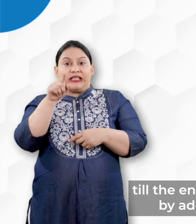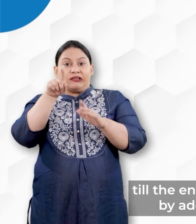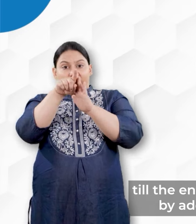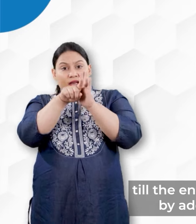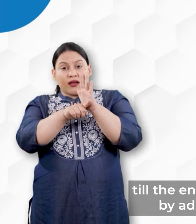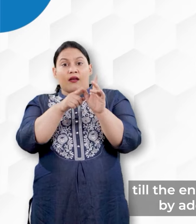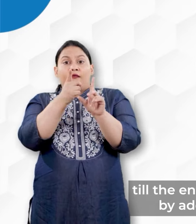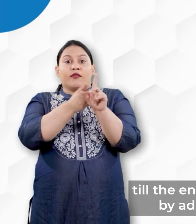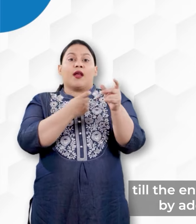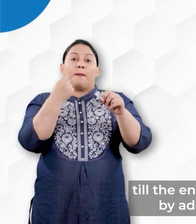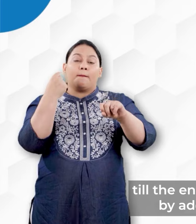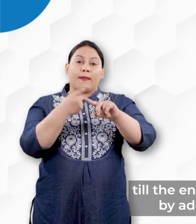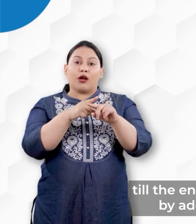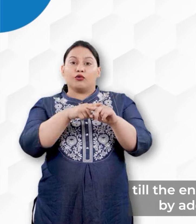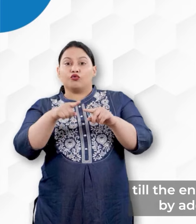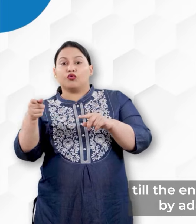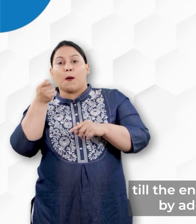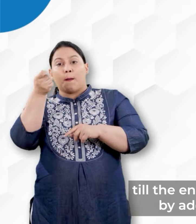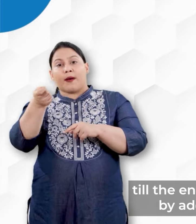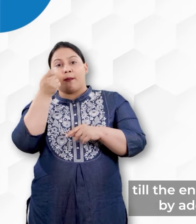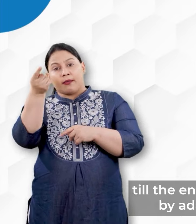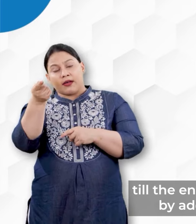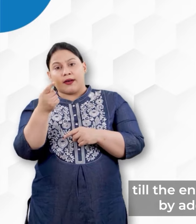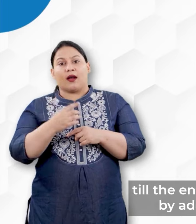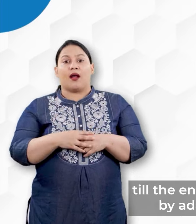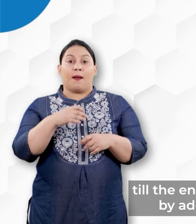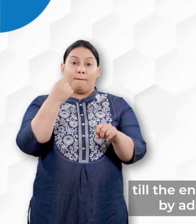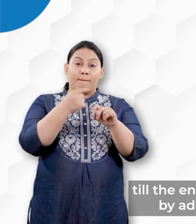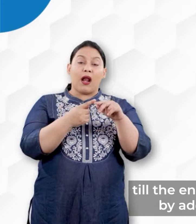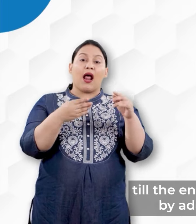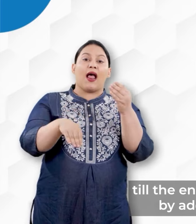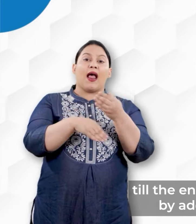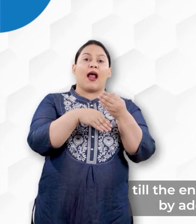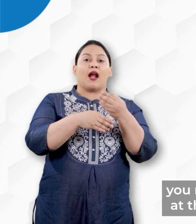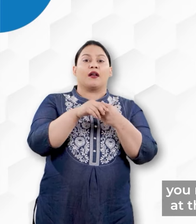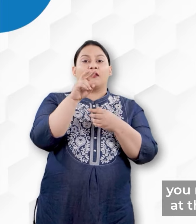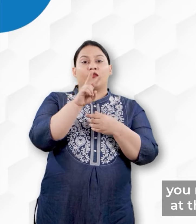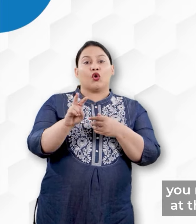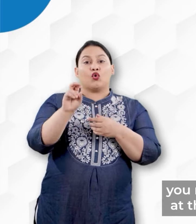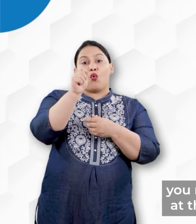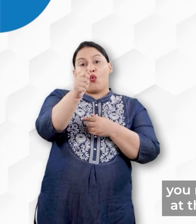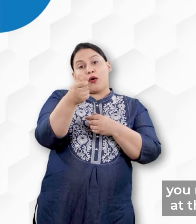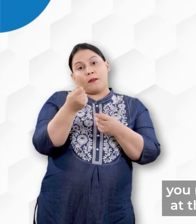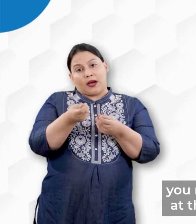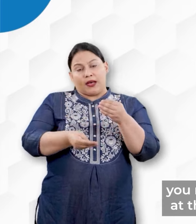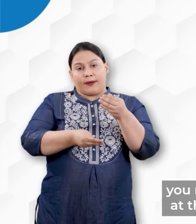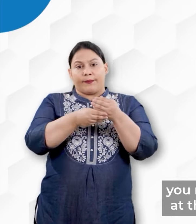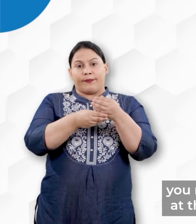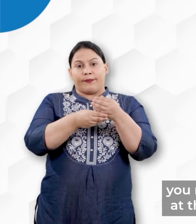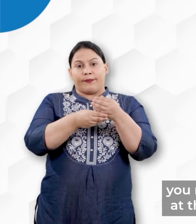till the end of premium payment term by adding value to your funds. You receive wealth boosters at the end